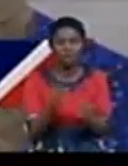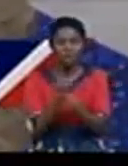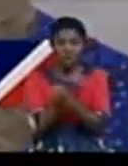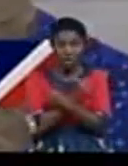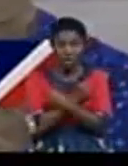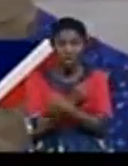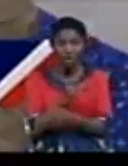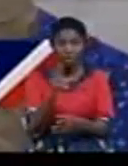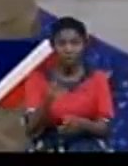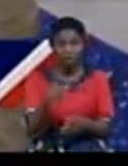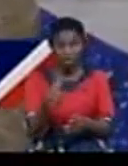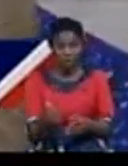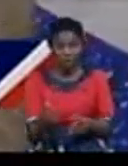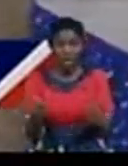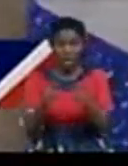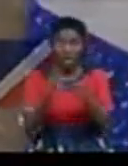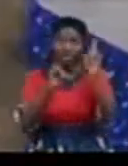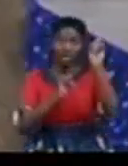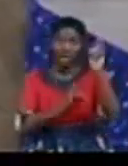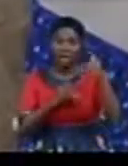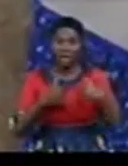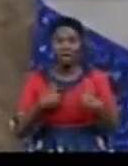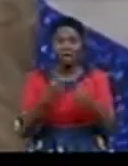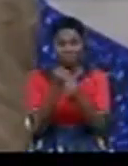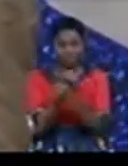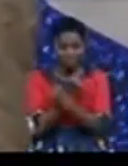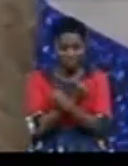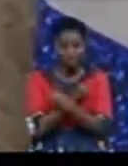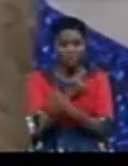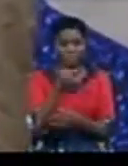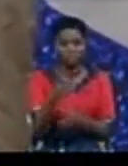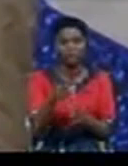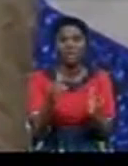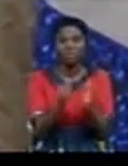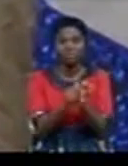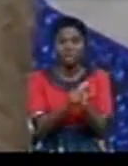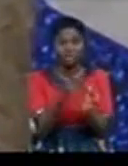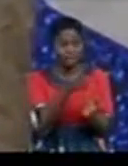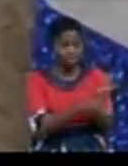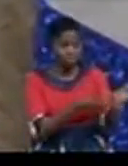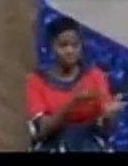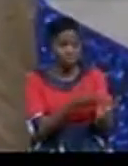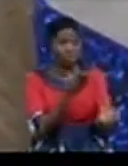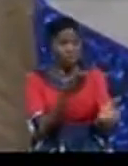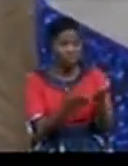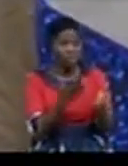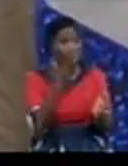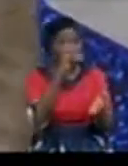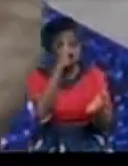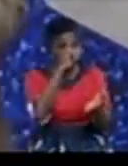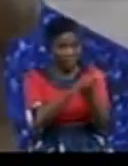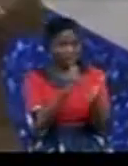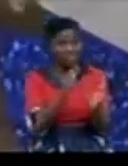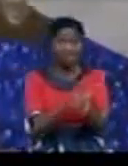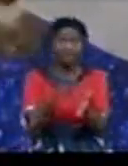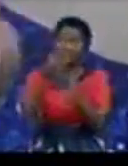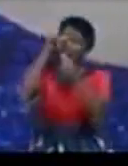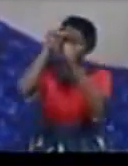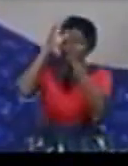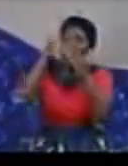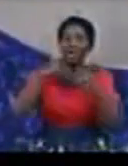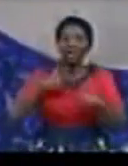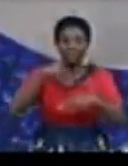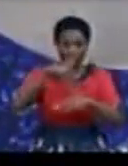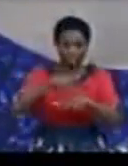as I have loved you, that the world may believe that the Father has sent me. This is the